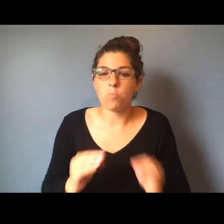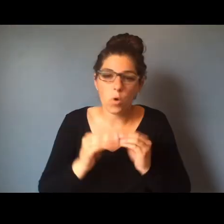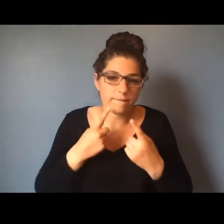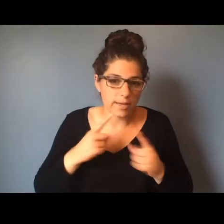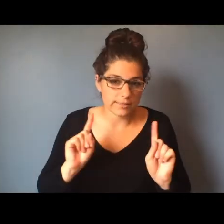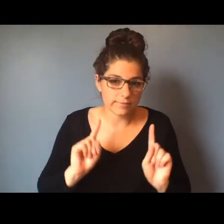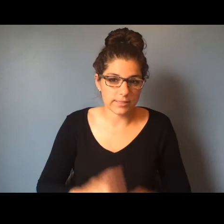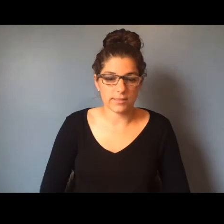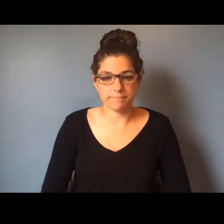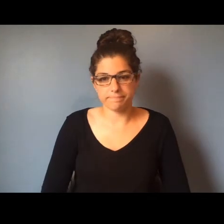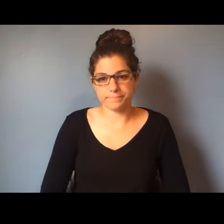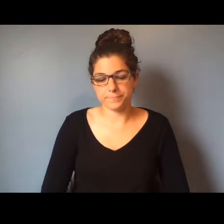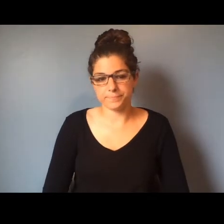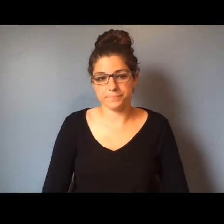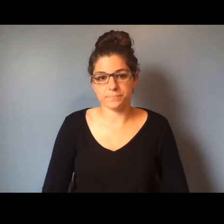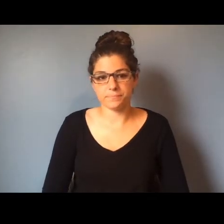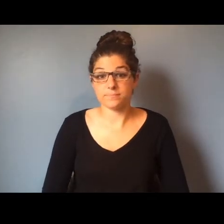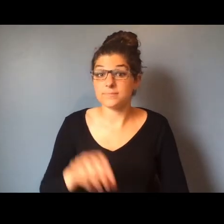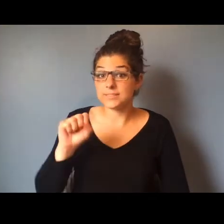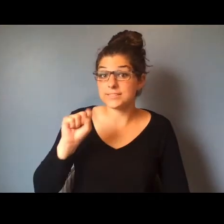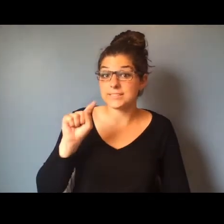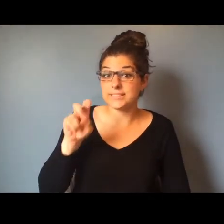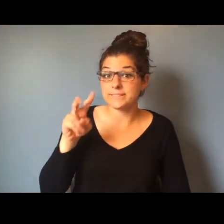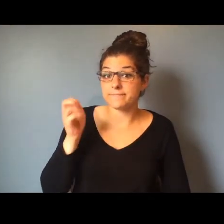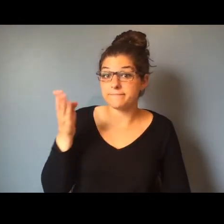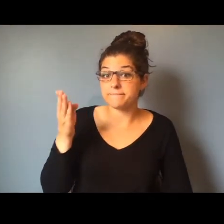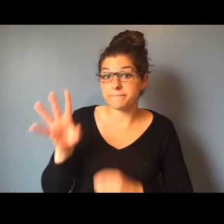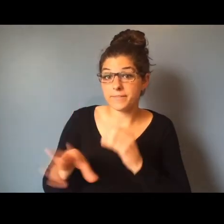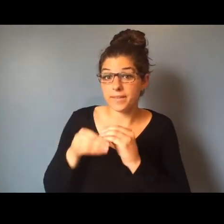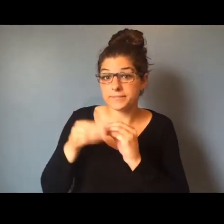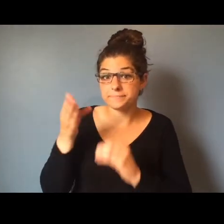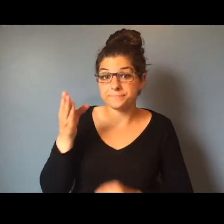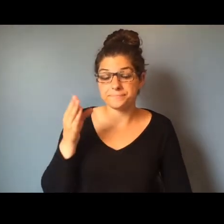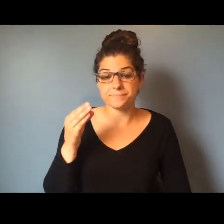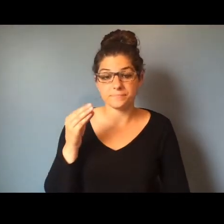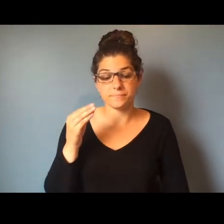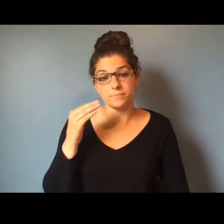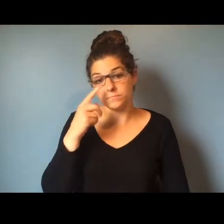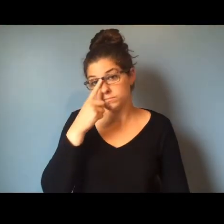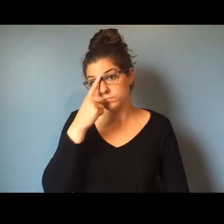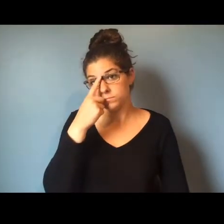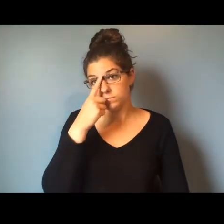effectively? Steve, do you have anything about that?